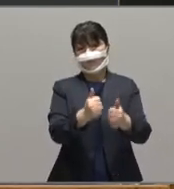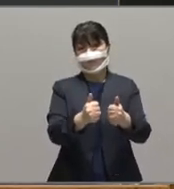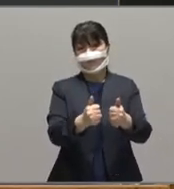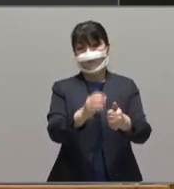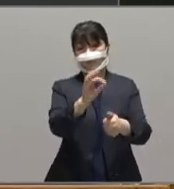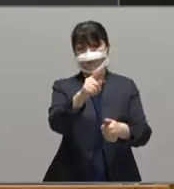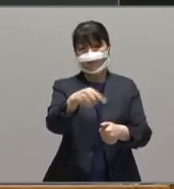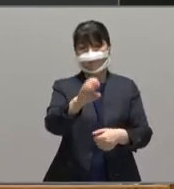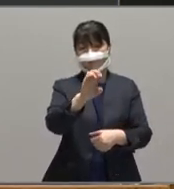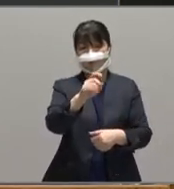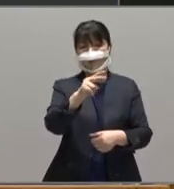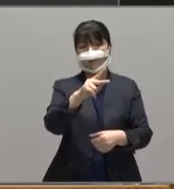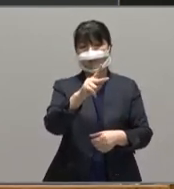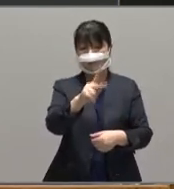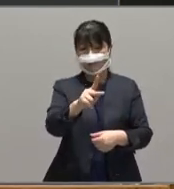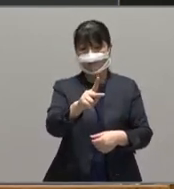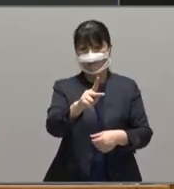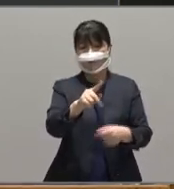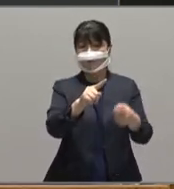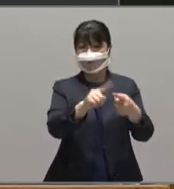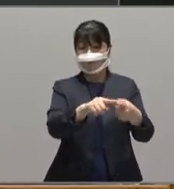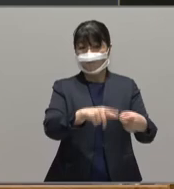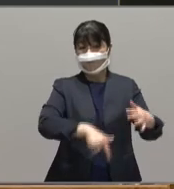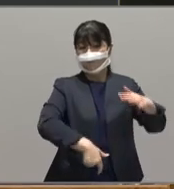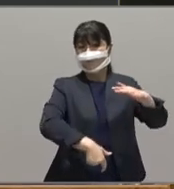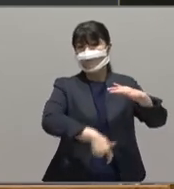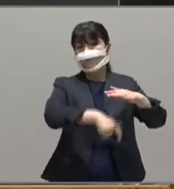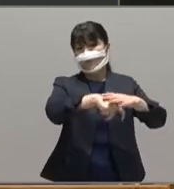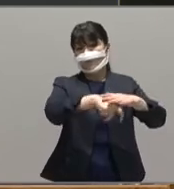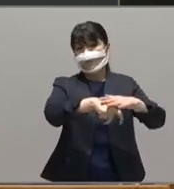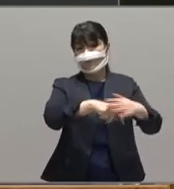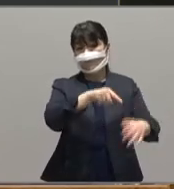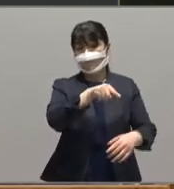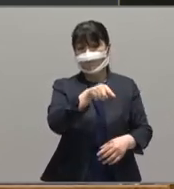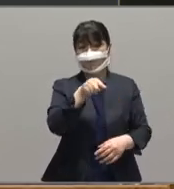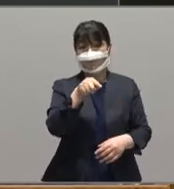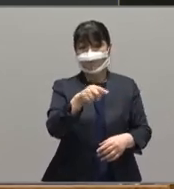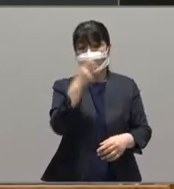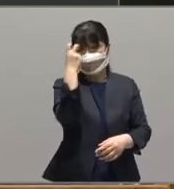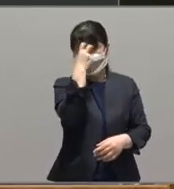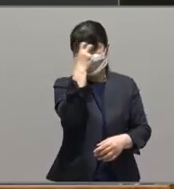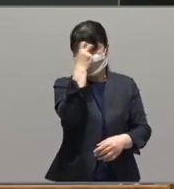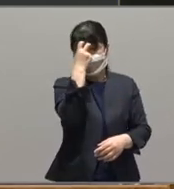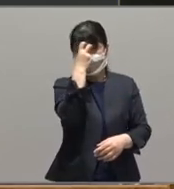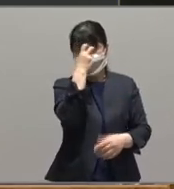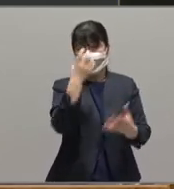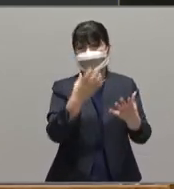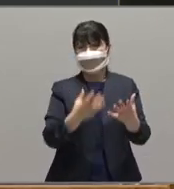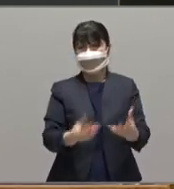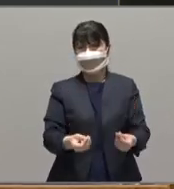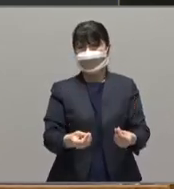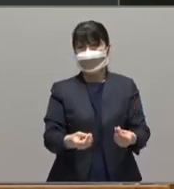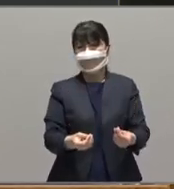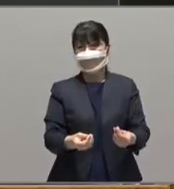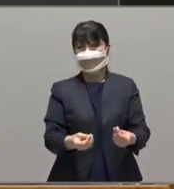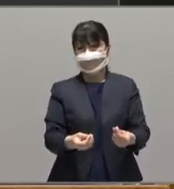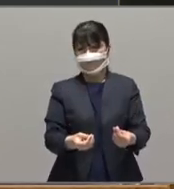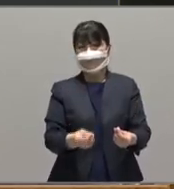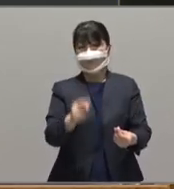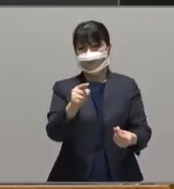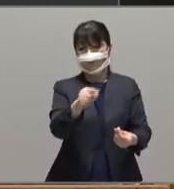of a cypress. And then we measured after 1 week the stress level and then NK cells.